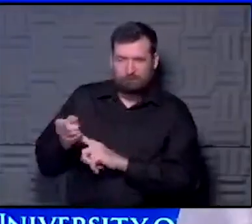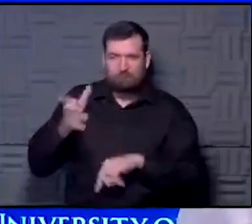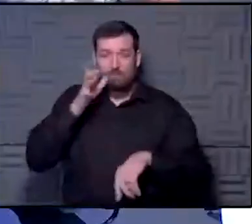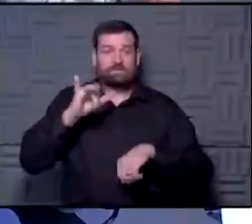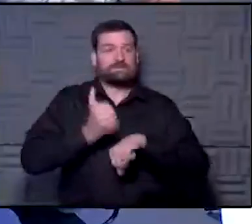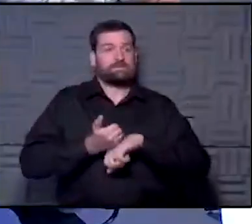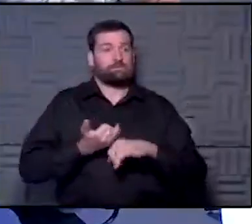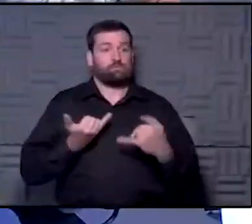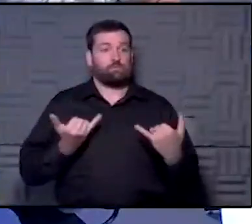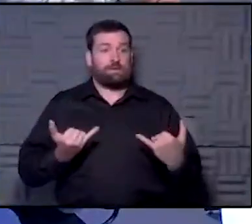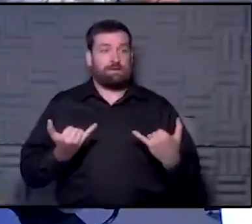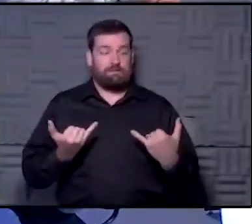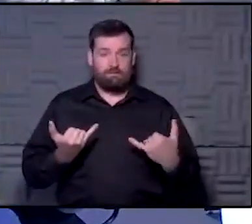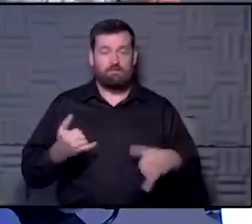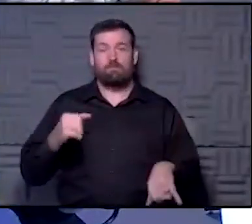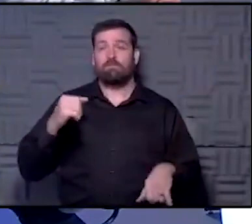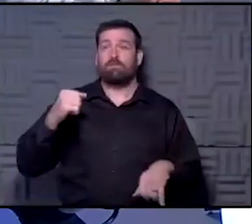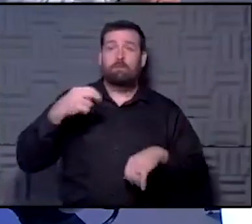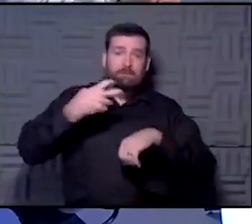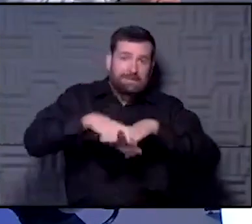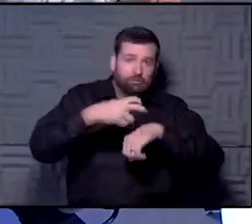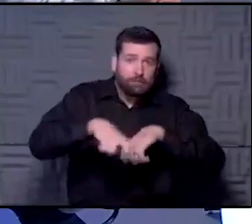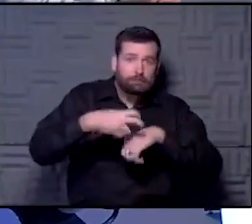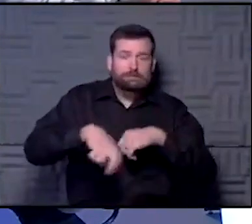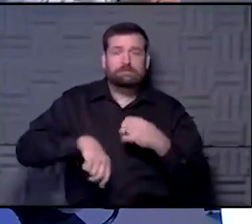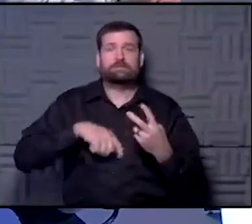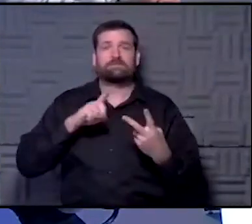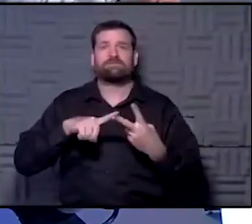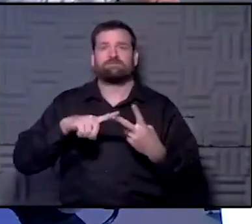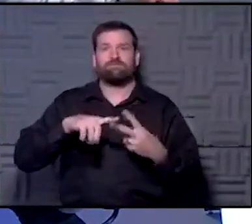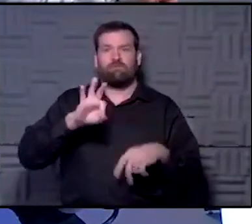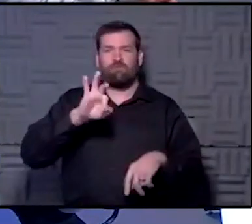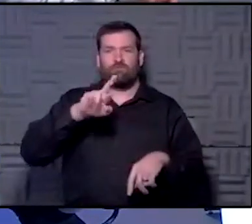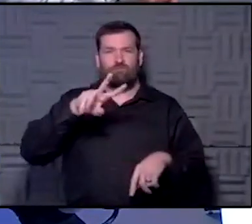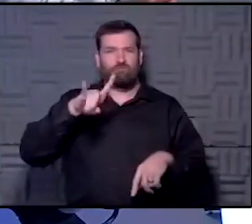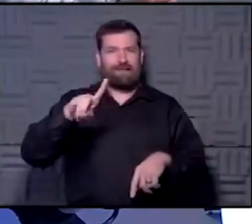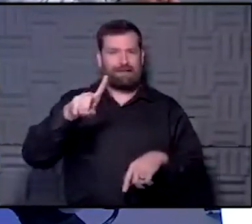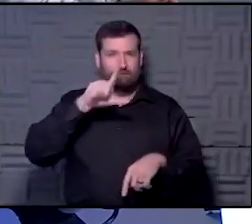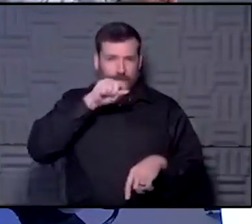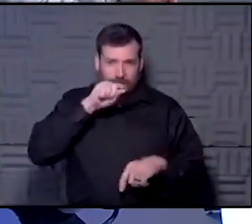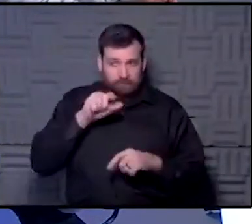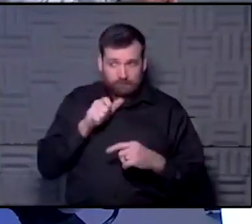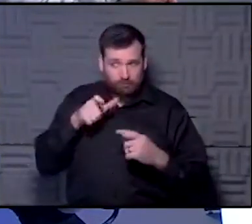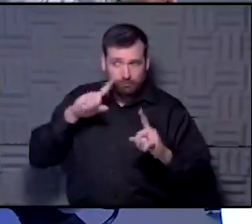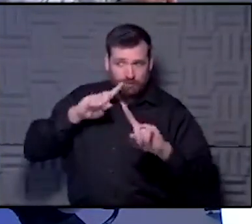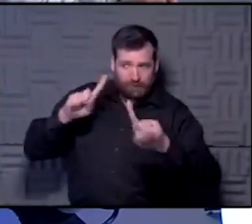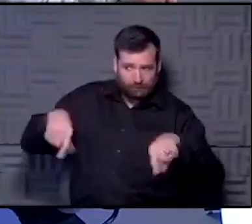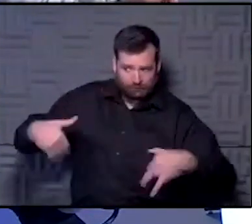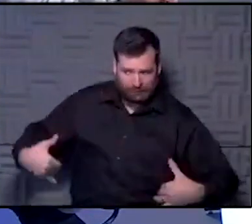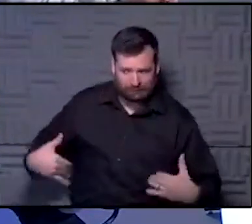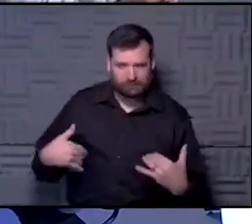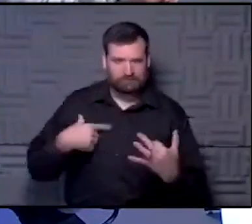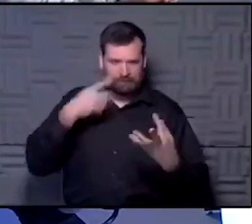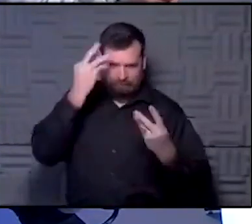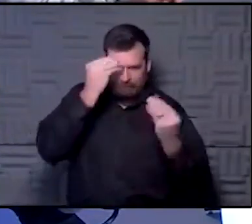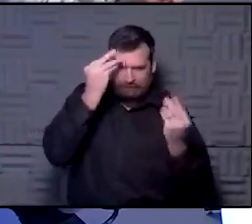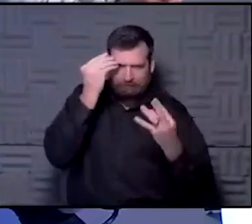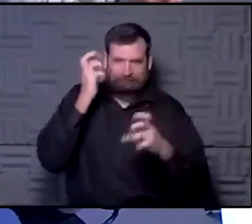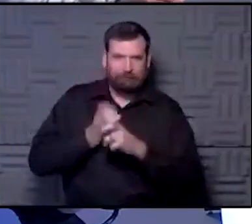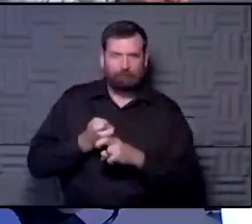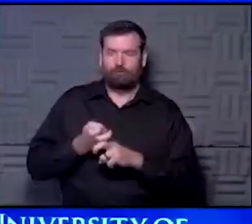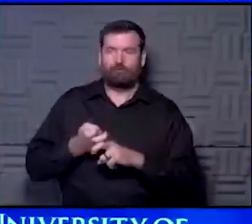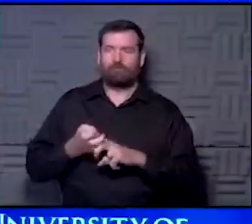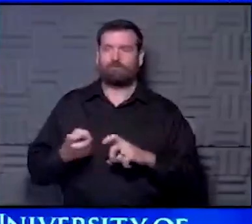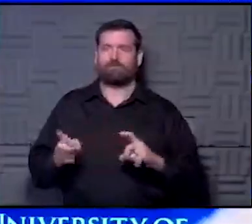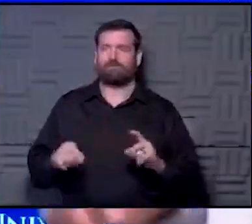right now. Potato chips and fried chicken. The answer is going to be, you don't have to answer it yet. I want you to think hard about it. All right. Comfort